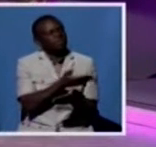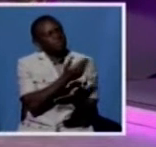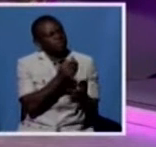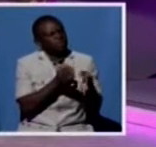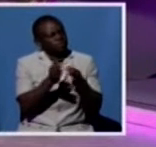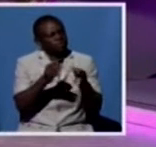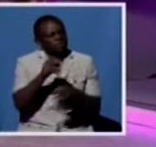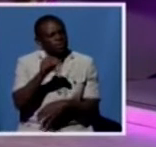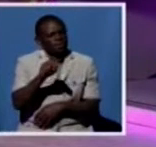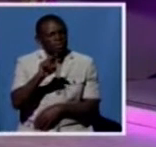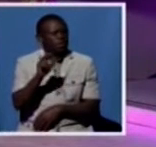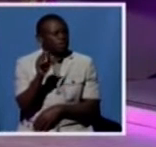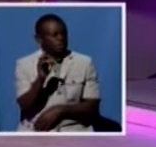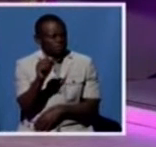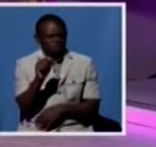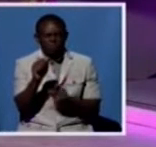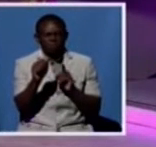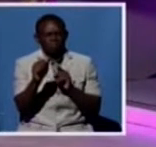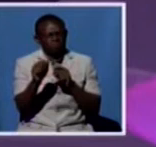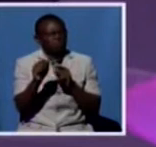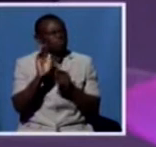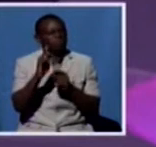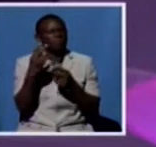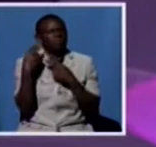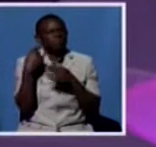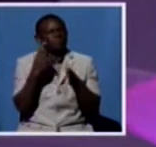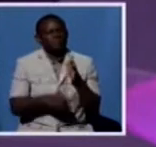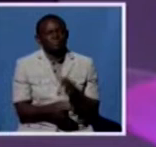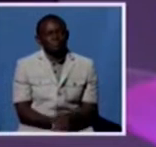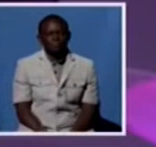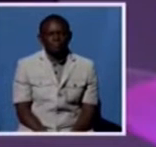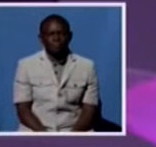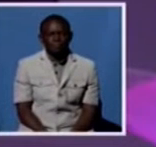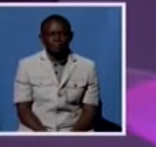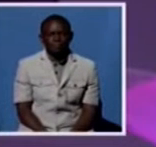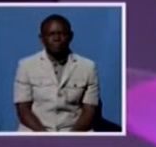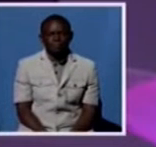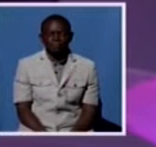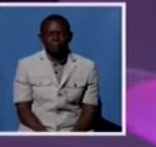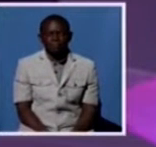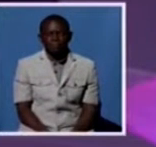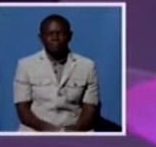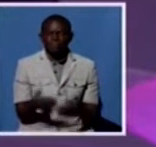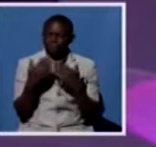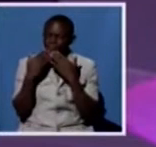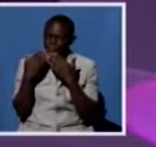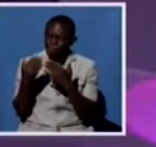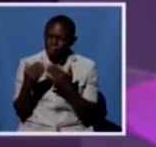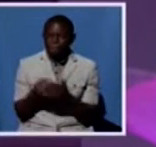is. Thank you, Grevazio. To begin with, let me say that we are a body